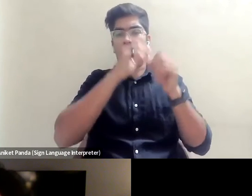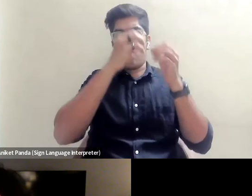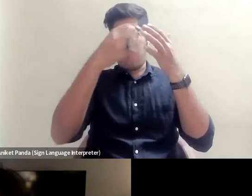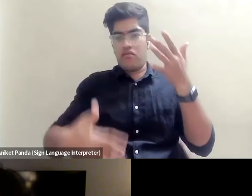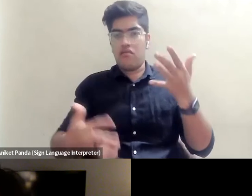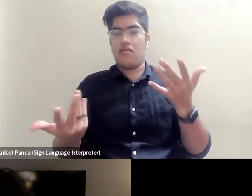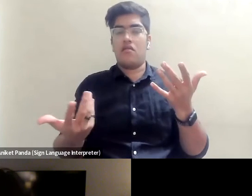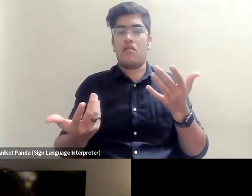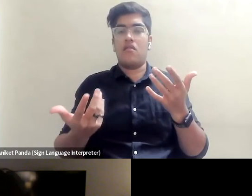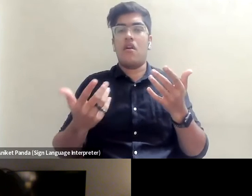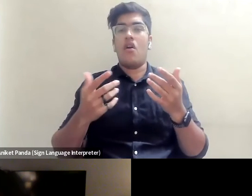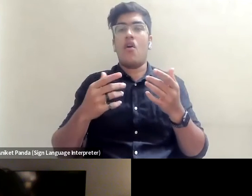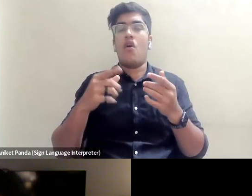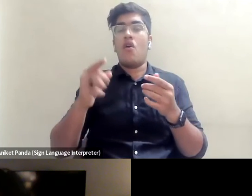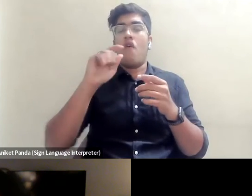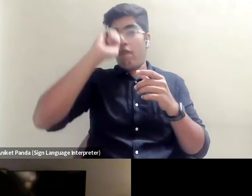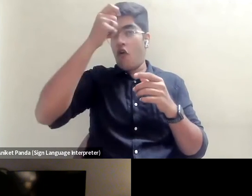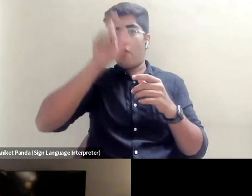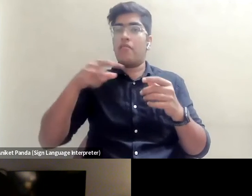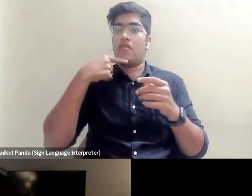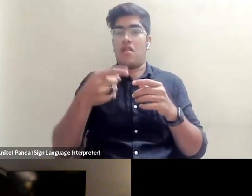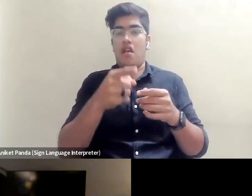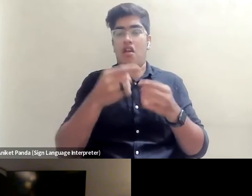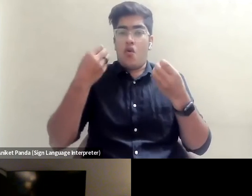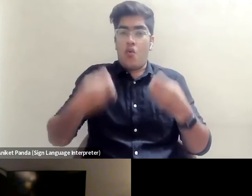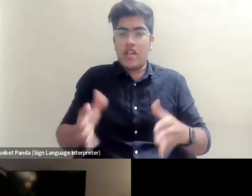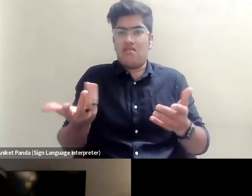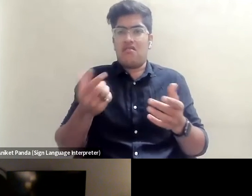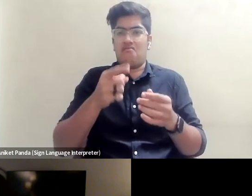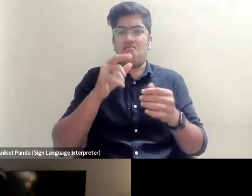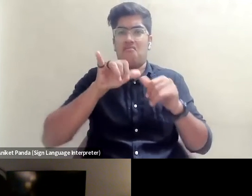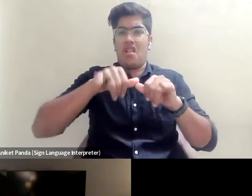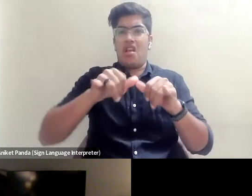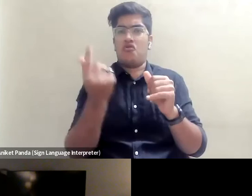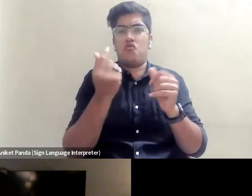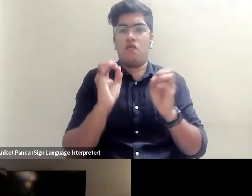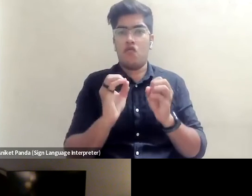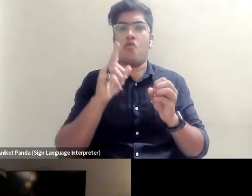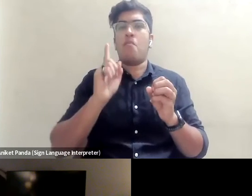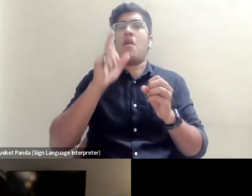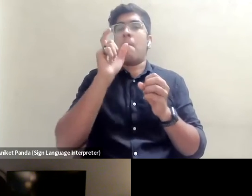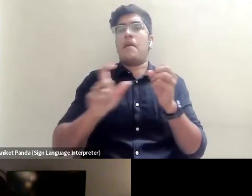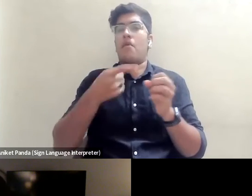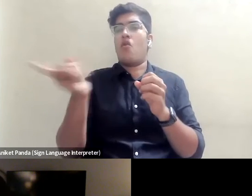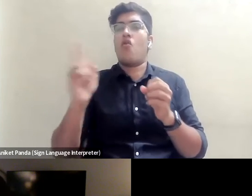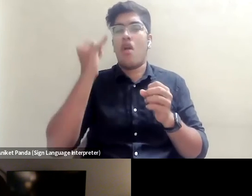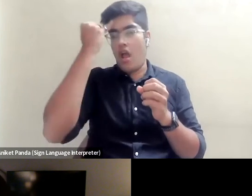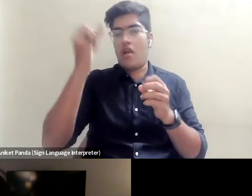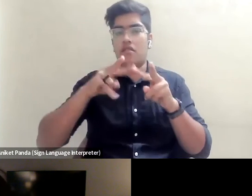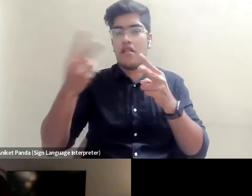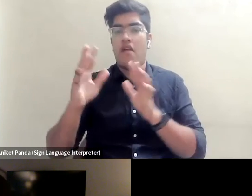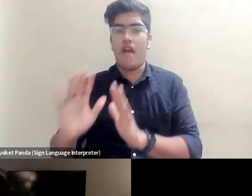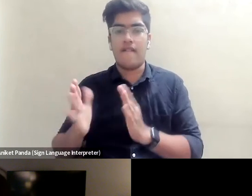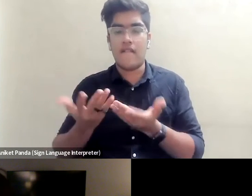wasteland may not necessarily be wasteland, but they really wanted to harness the power of labor in order